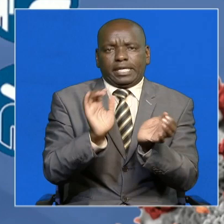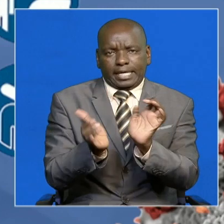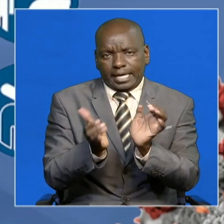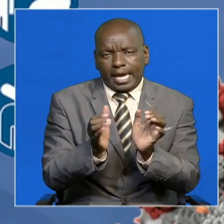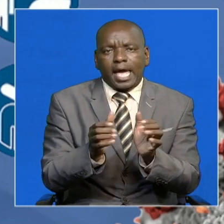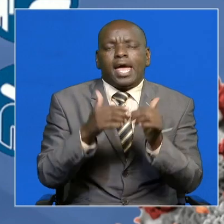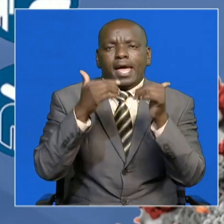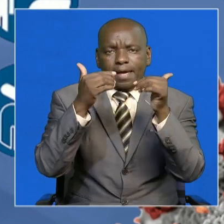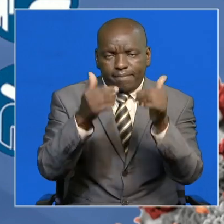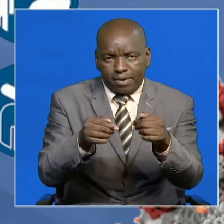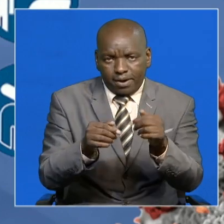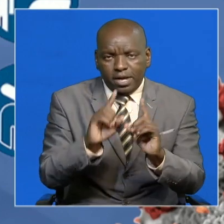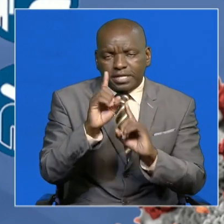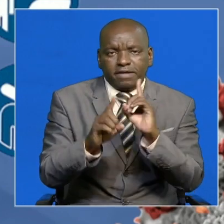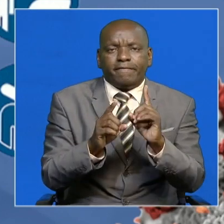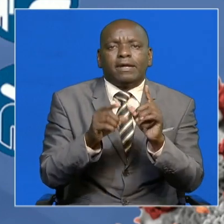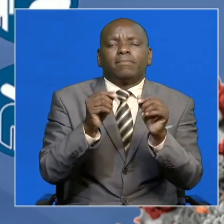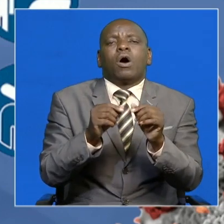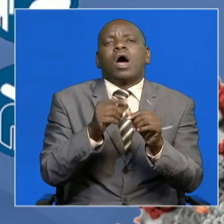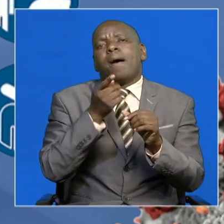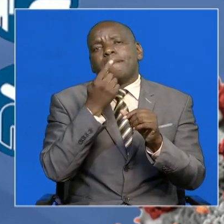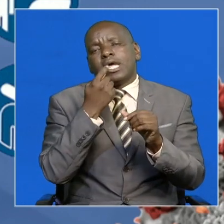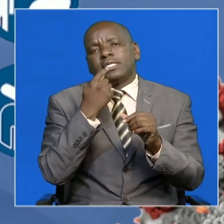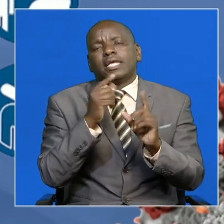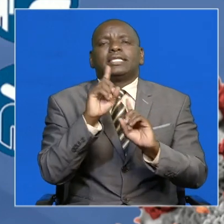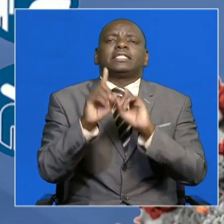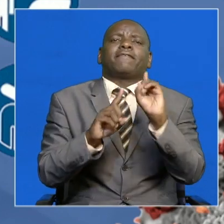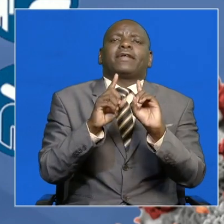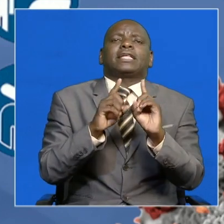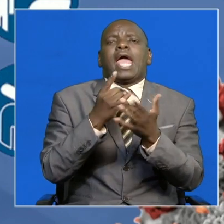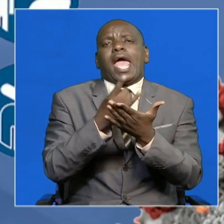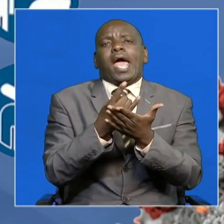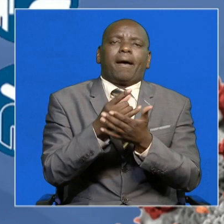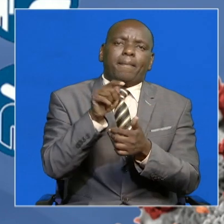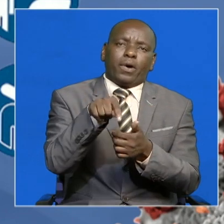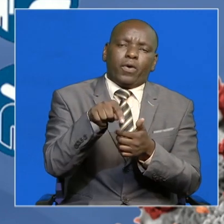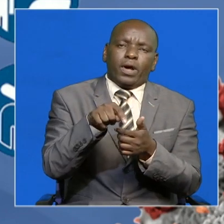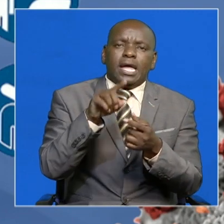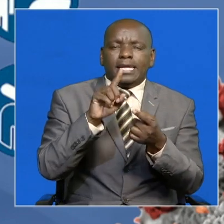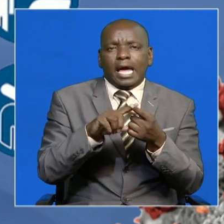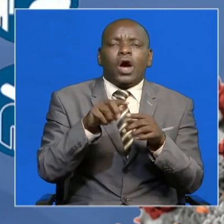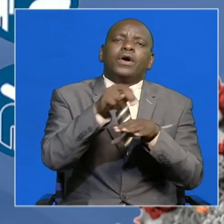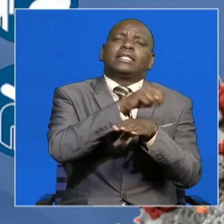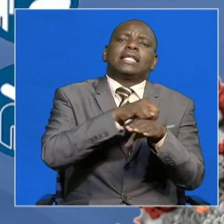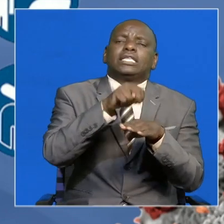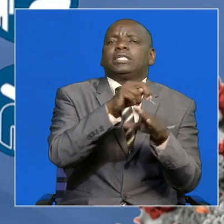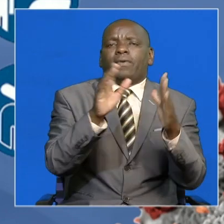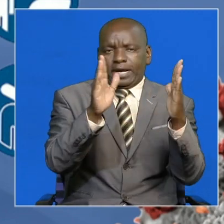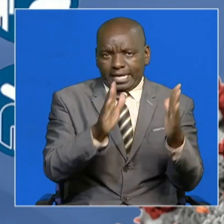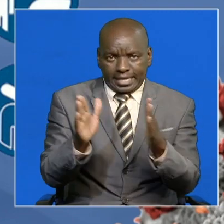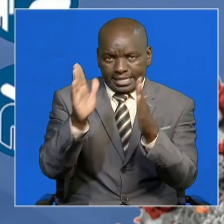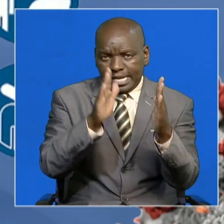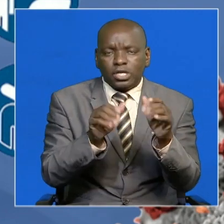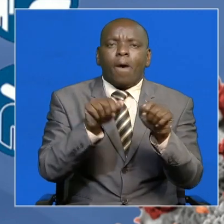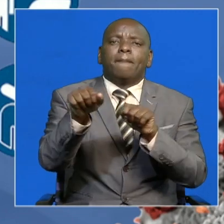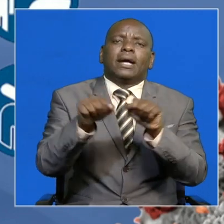recipients through the rational use of medicines and other therapeutics. The national guidelines summarize